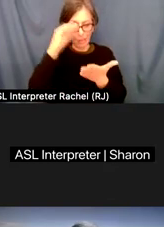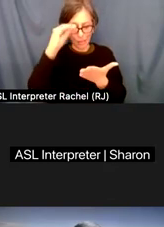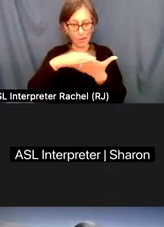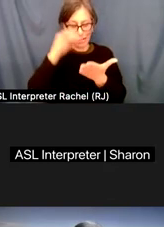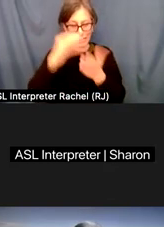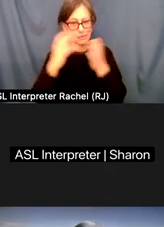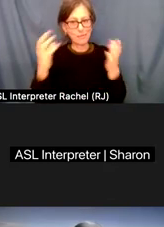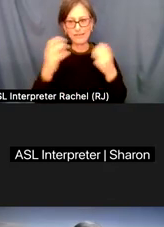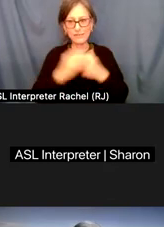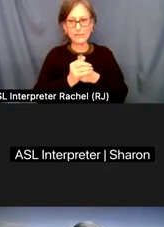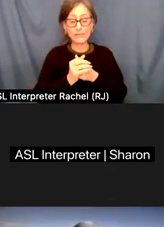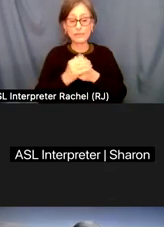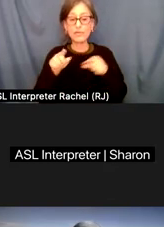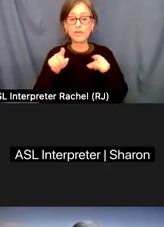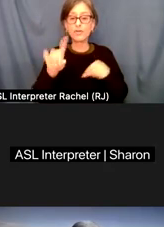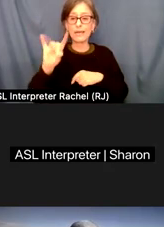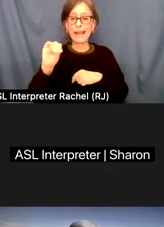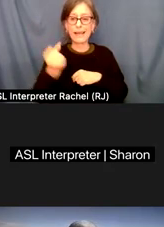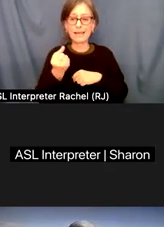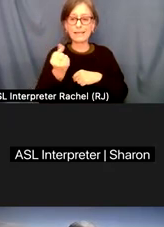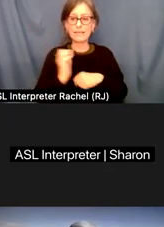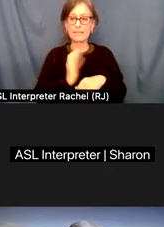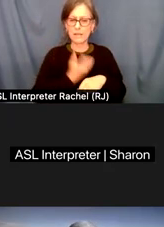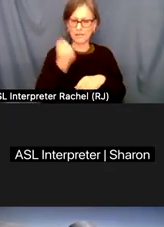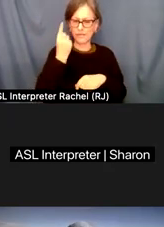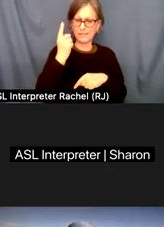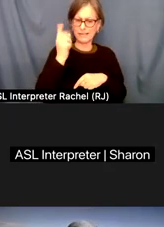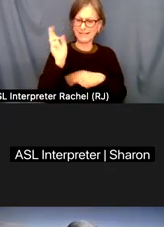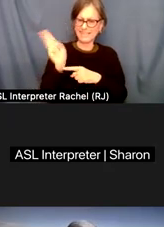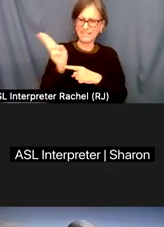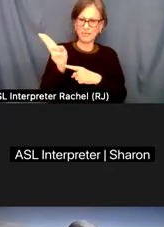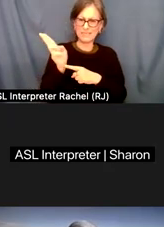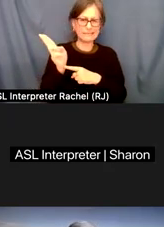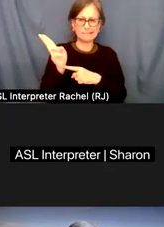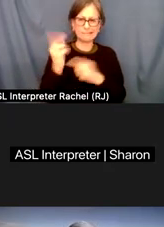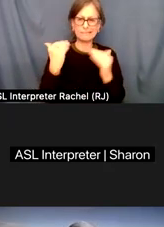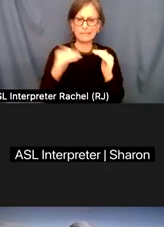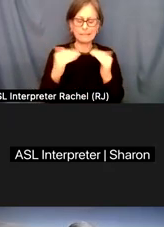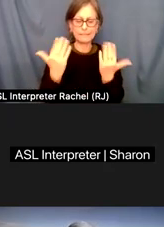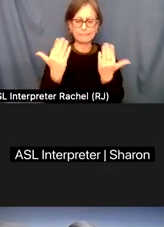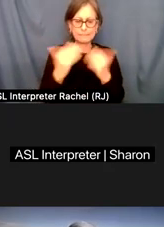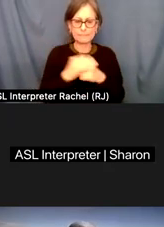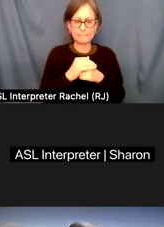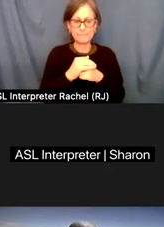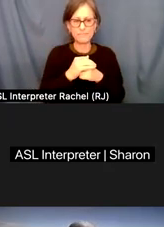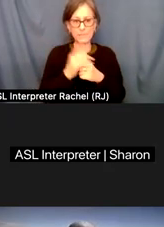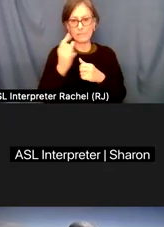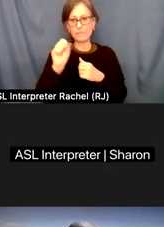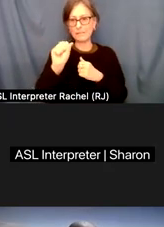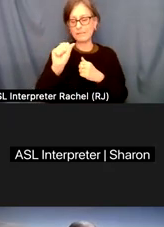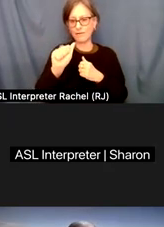increased. In the 80s, our understanding of the history of earthquakes was fairly limited to the San Andreas faults,